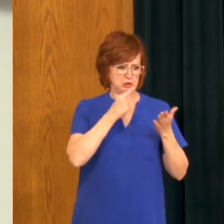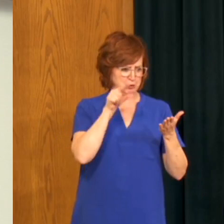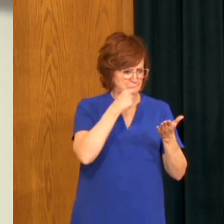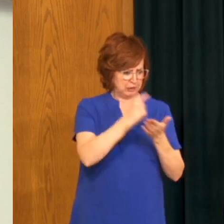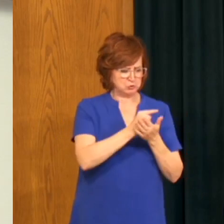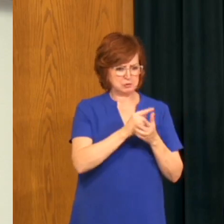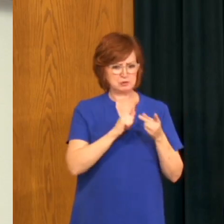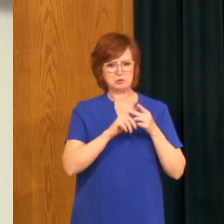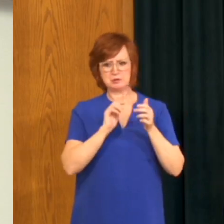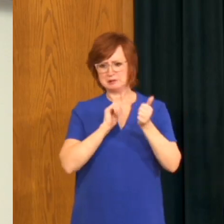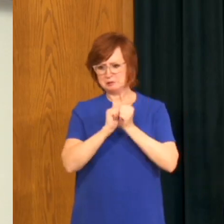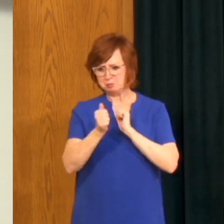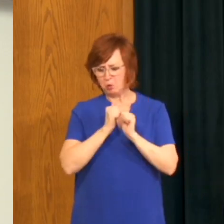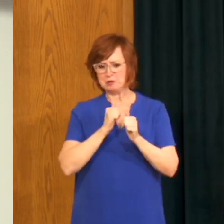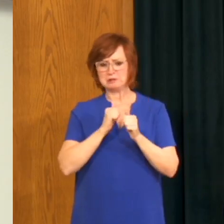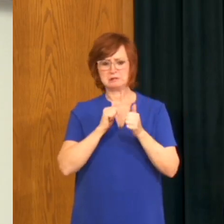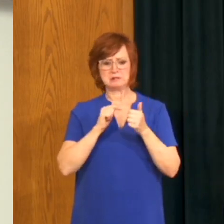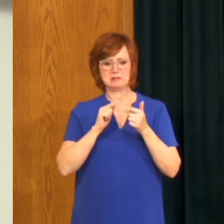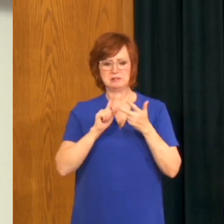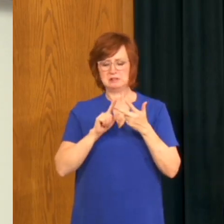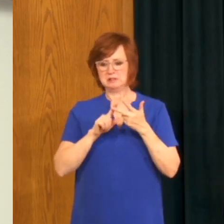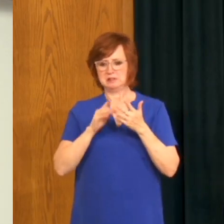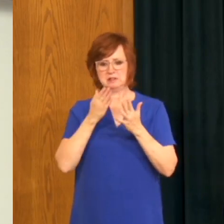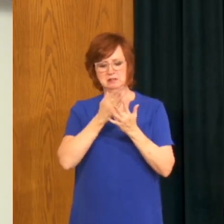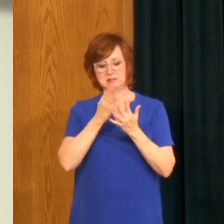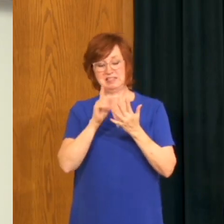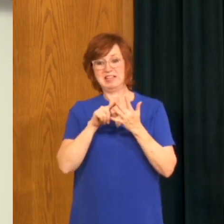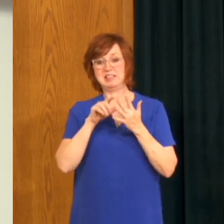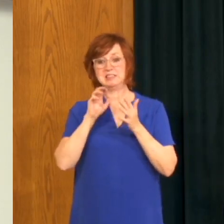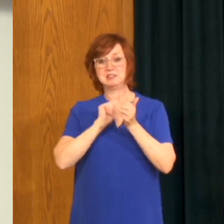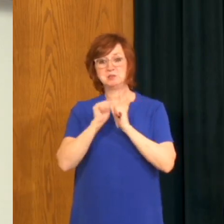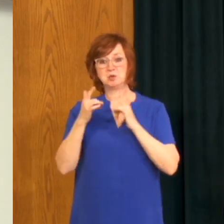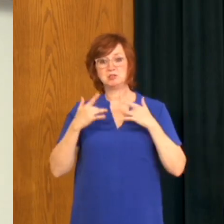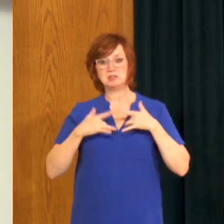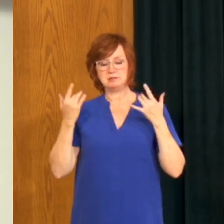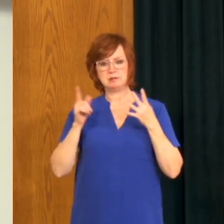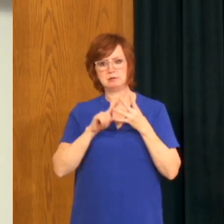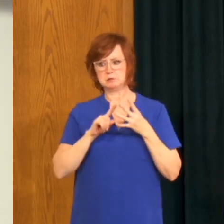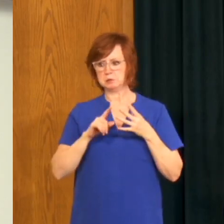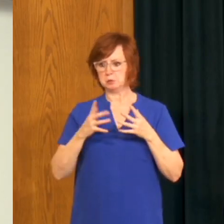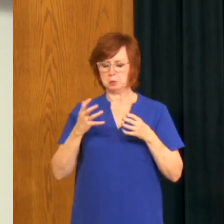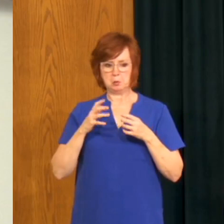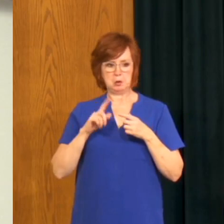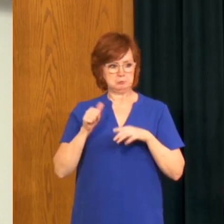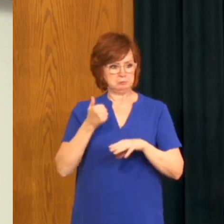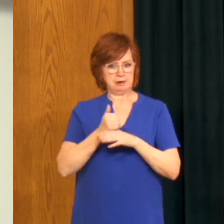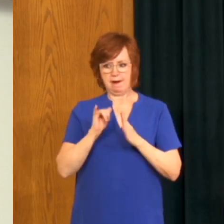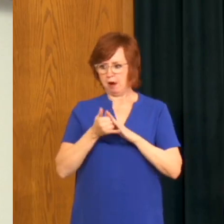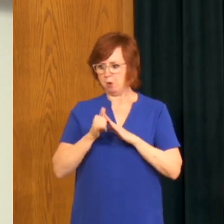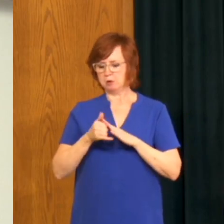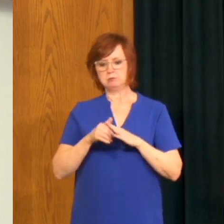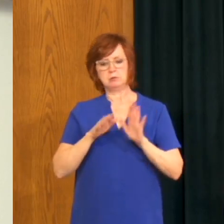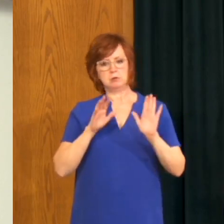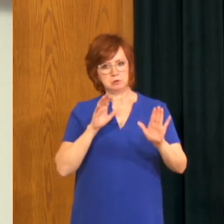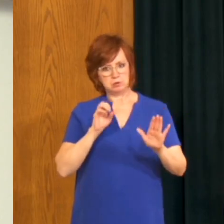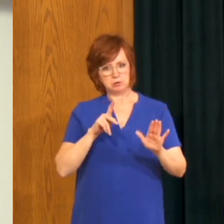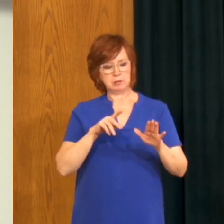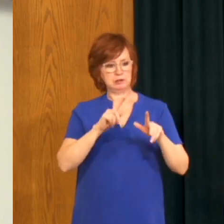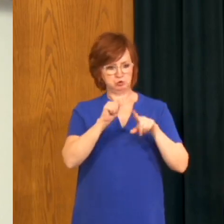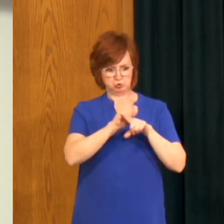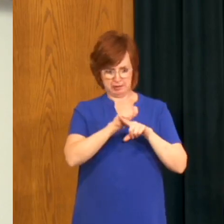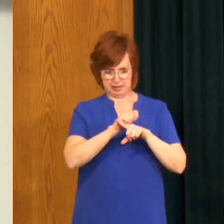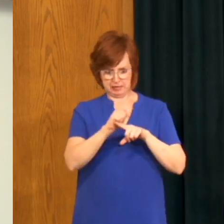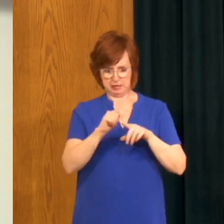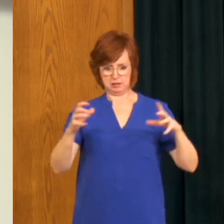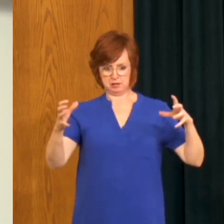for sports teams, the guidance that is going to be developed is going to allow training within a certain group, the same group